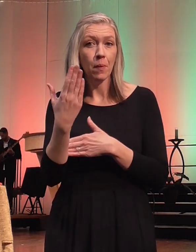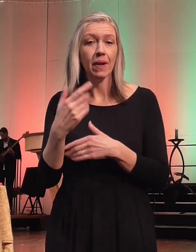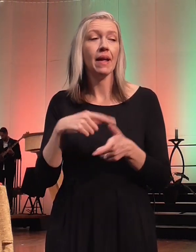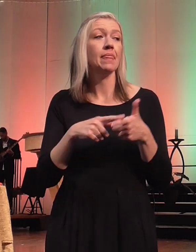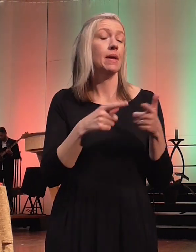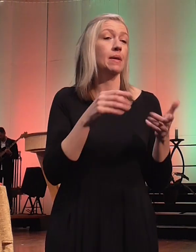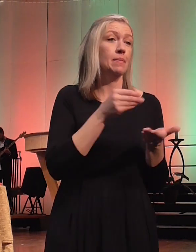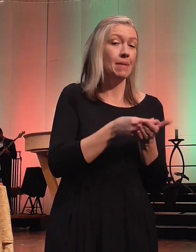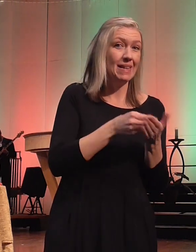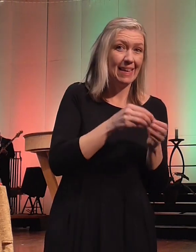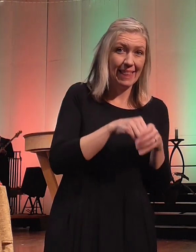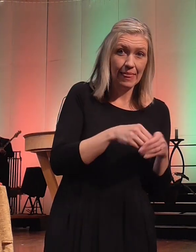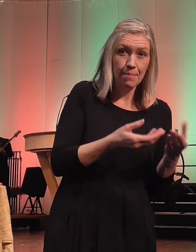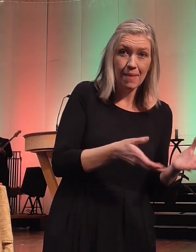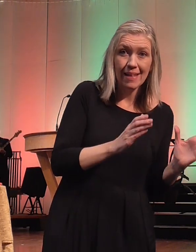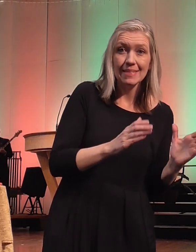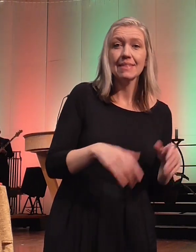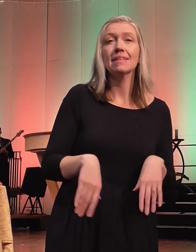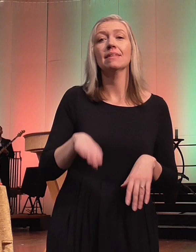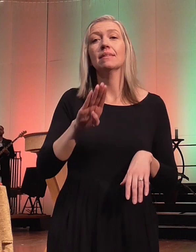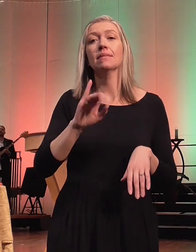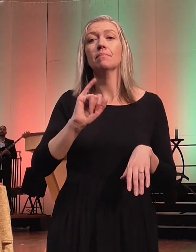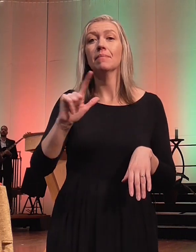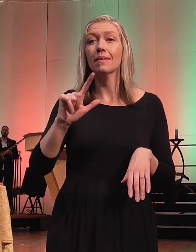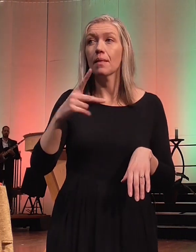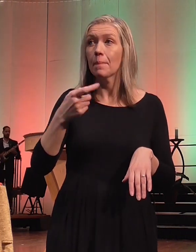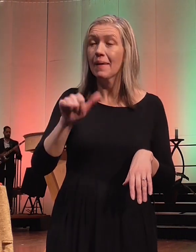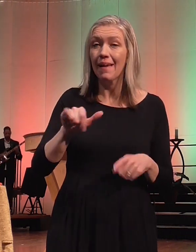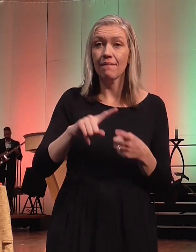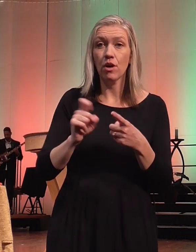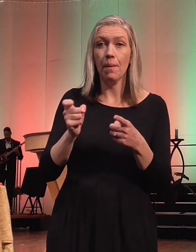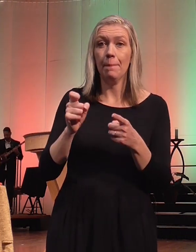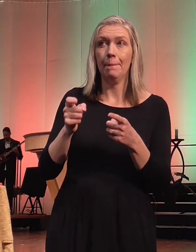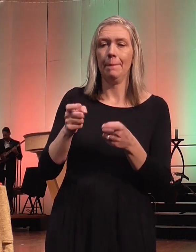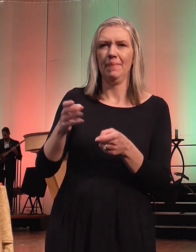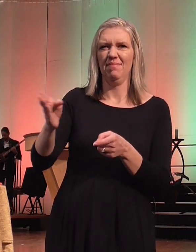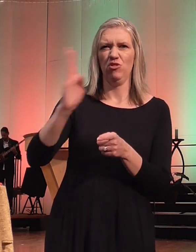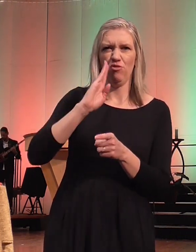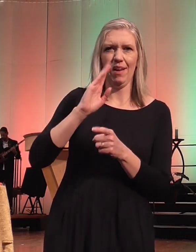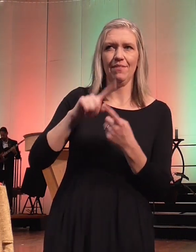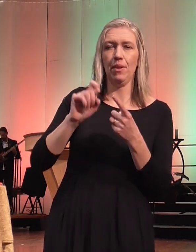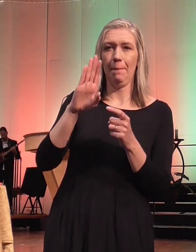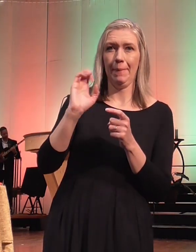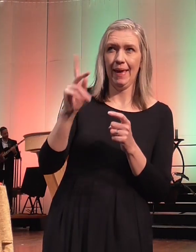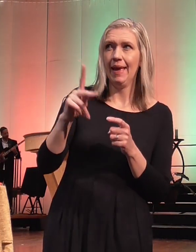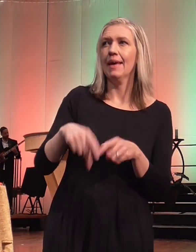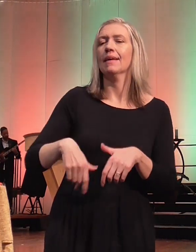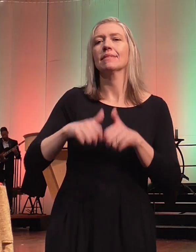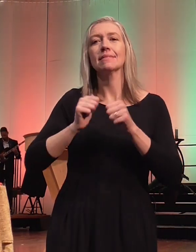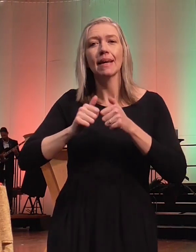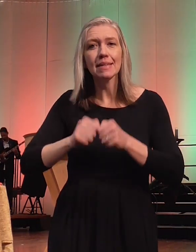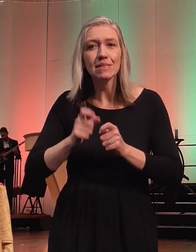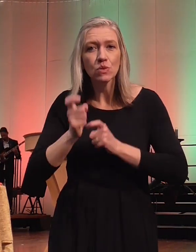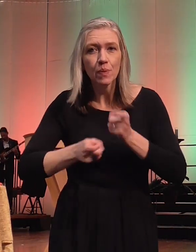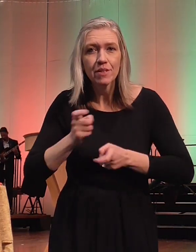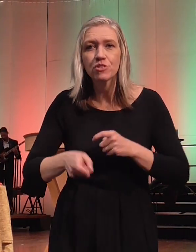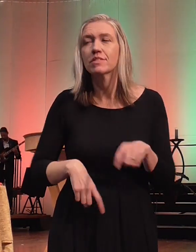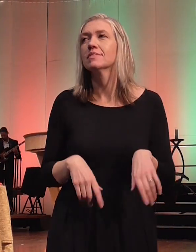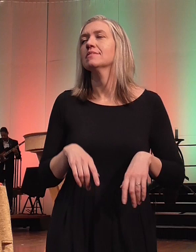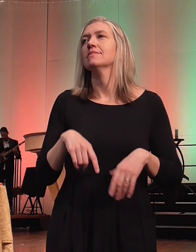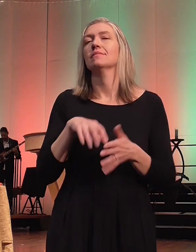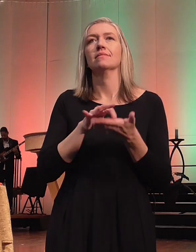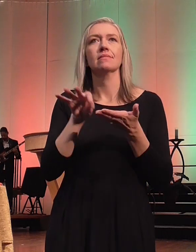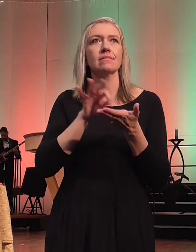money in the basket, you count the bill paychecks that come through people's bank, you count the automatic donations that come from texting and credit card, you count